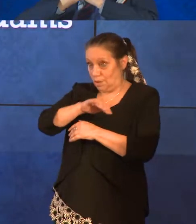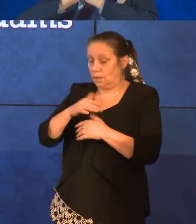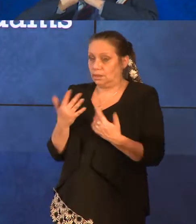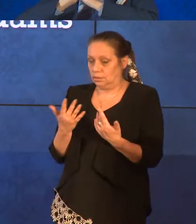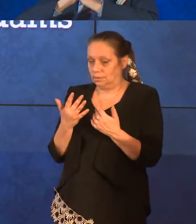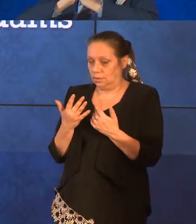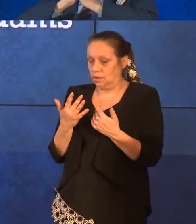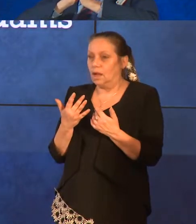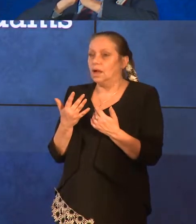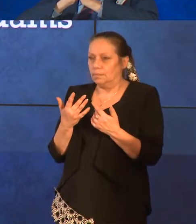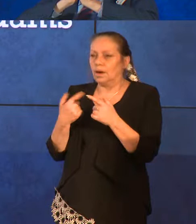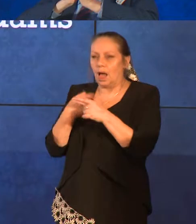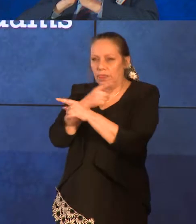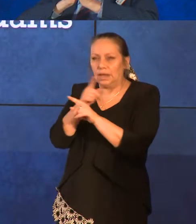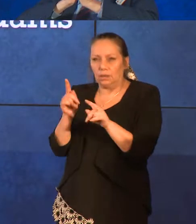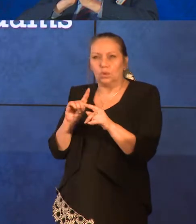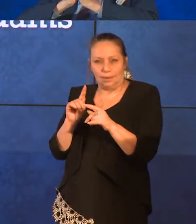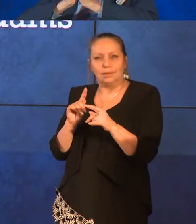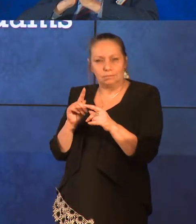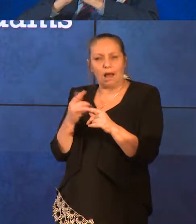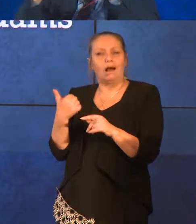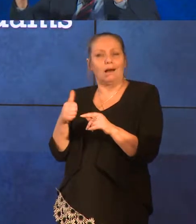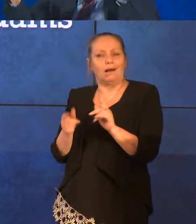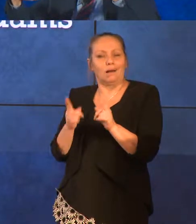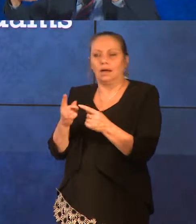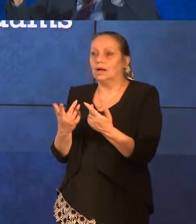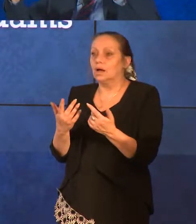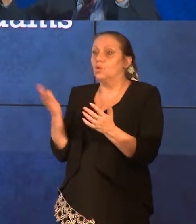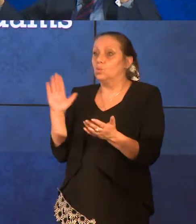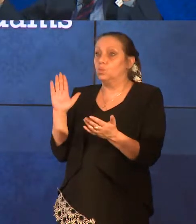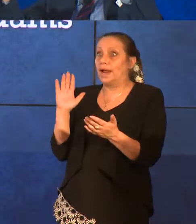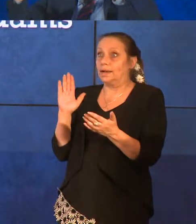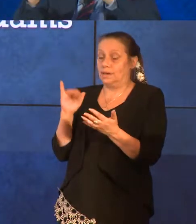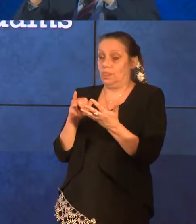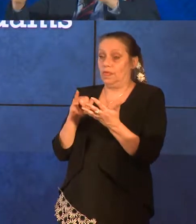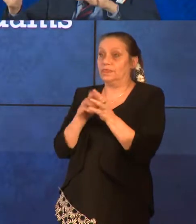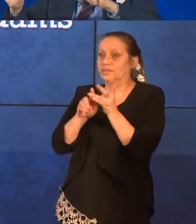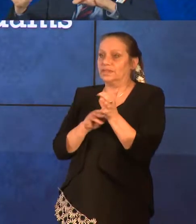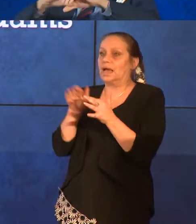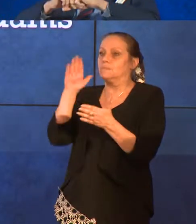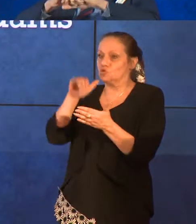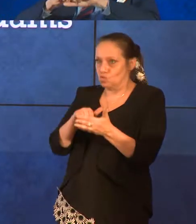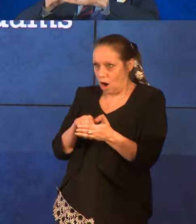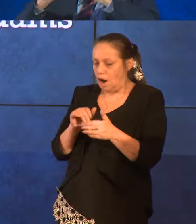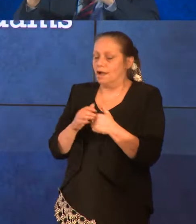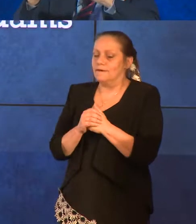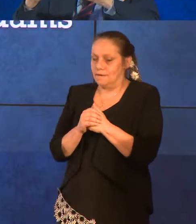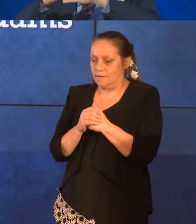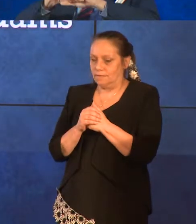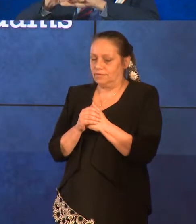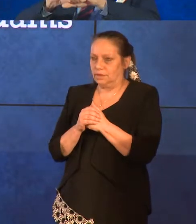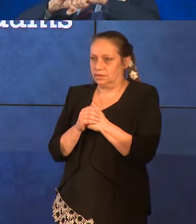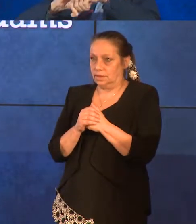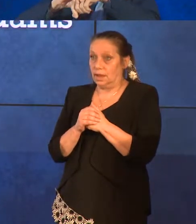will resonate, I think. Of course, with the arrival of the scheme and the signature element of the scheme, which